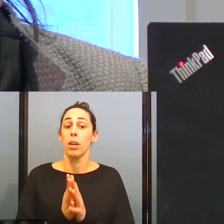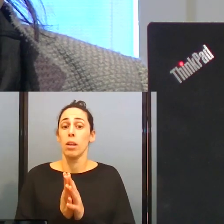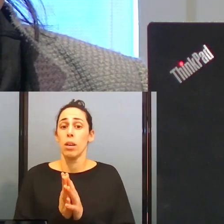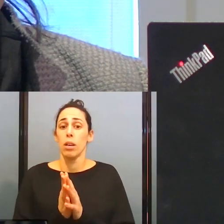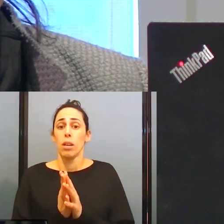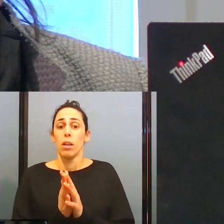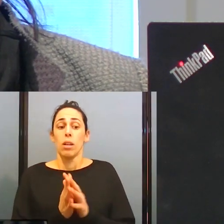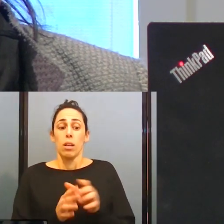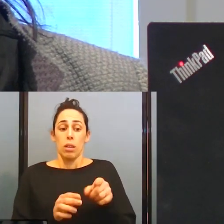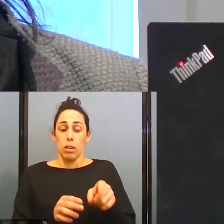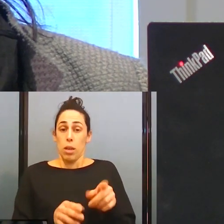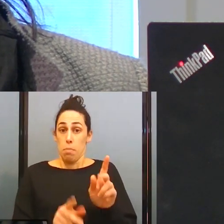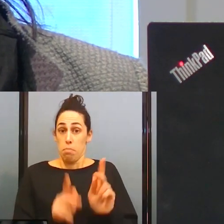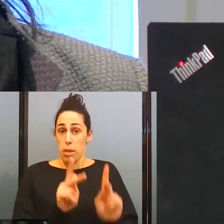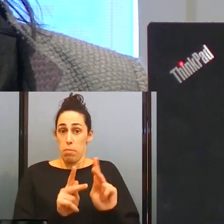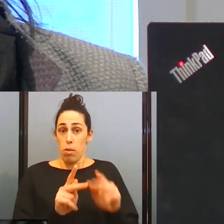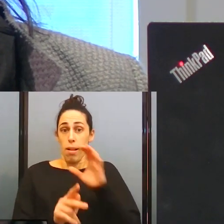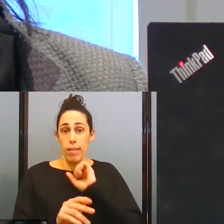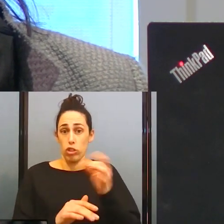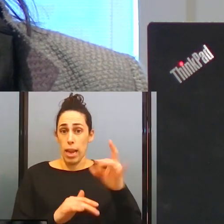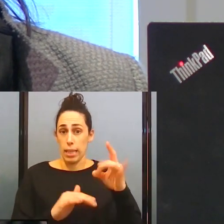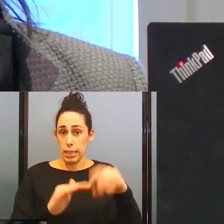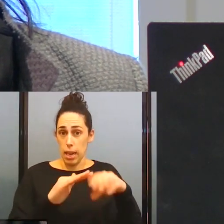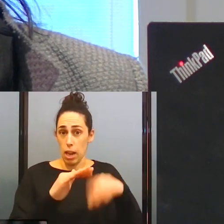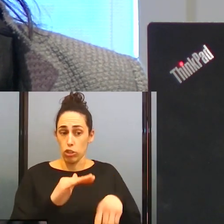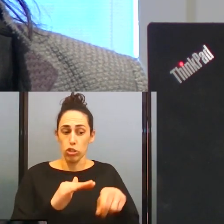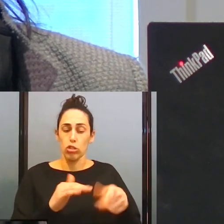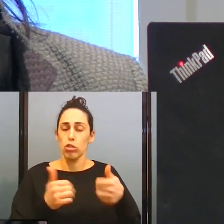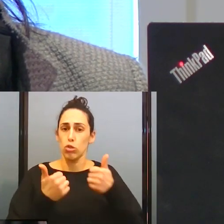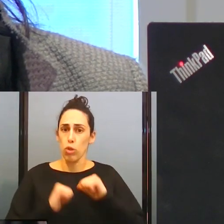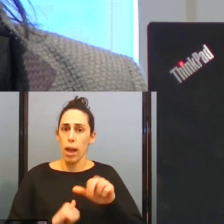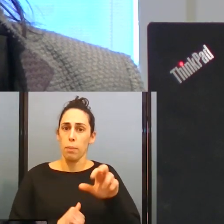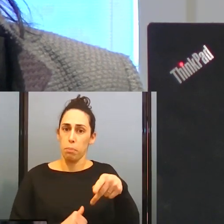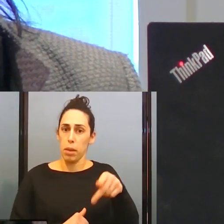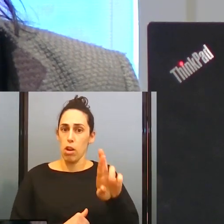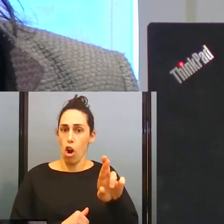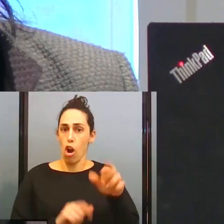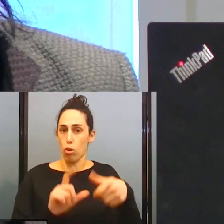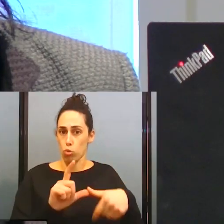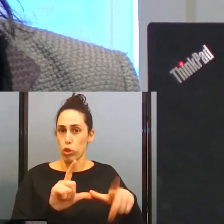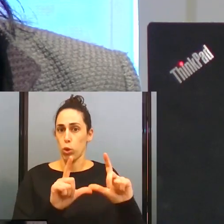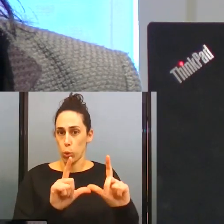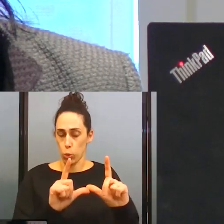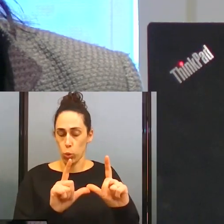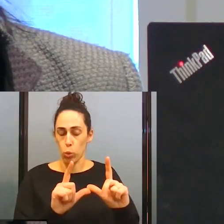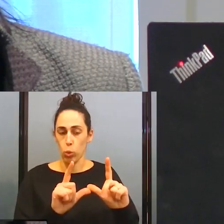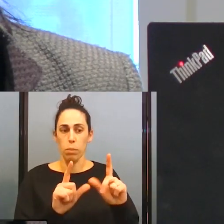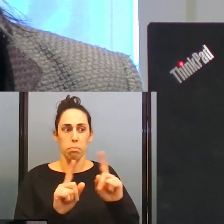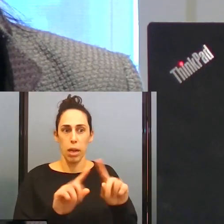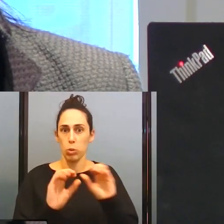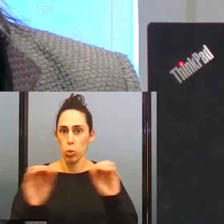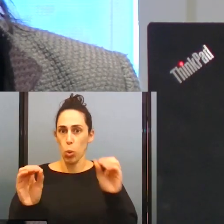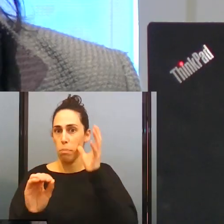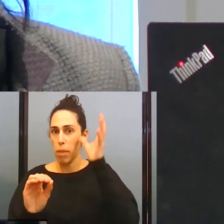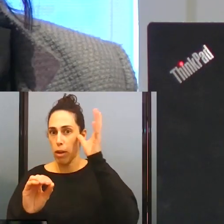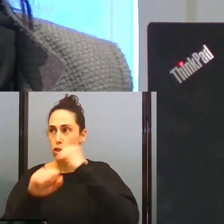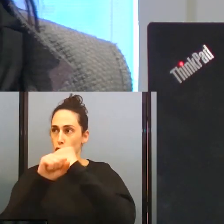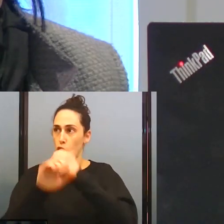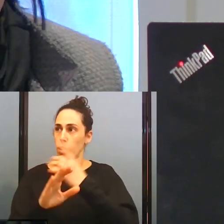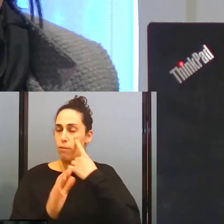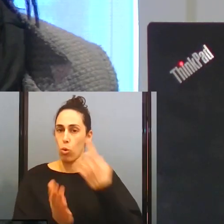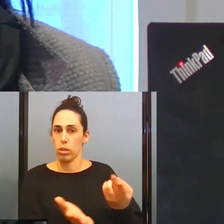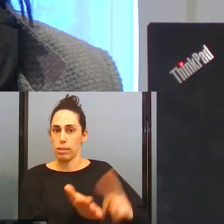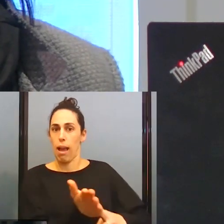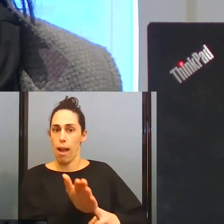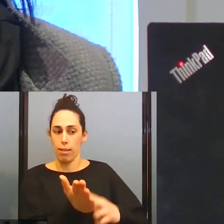under 18 who are trying to renew a permanent resident card but don't have a parent or guardian to sign the application? I